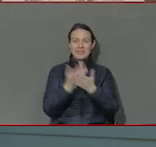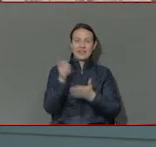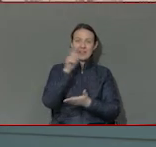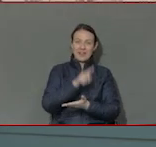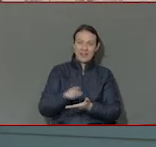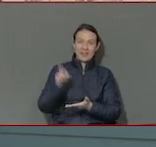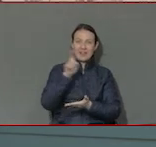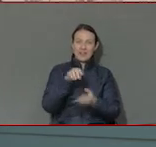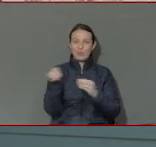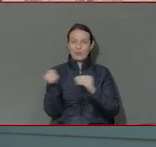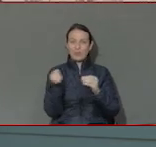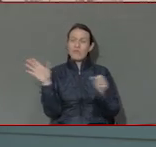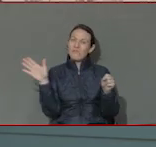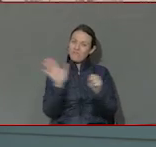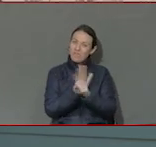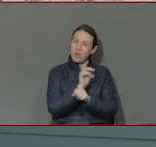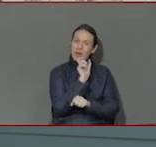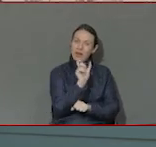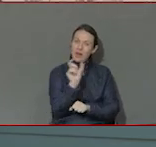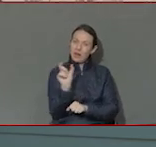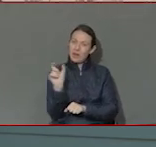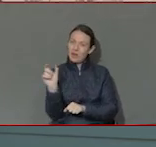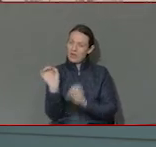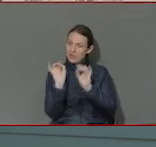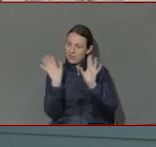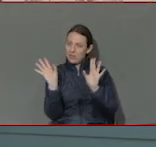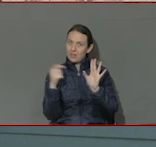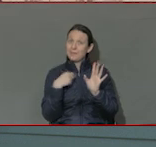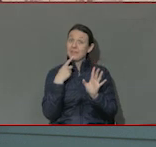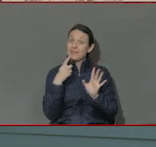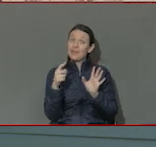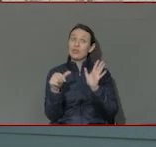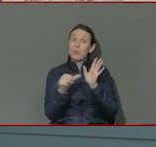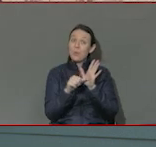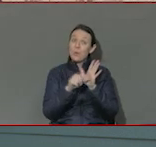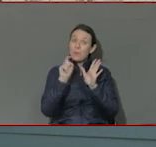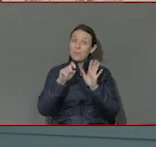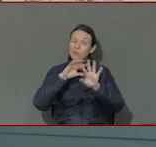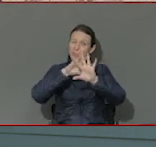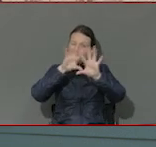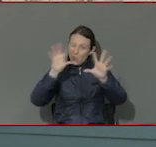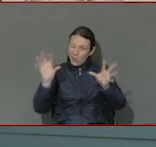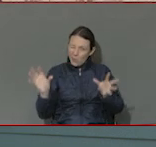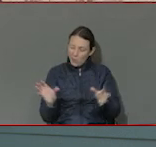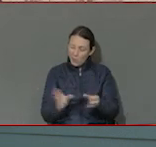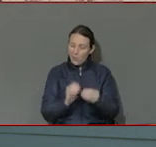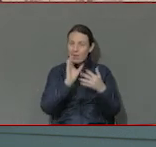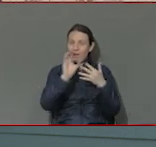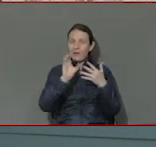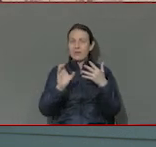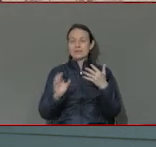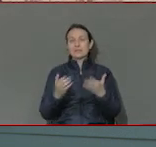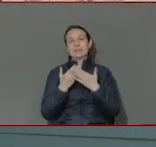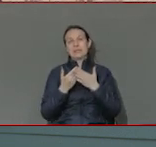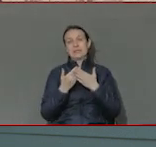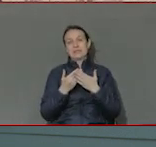full. So do you understand why I say it's important that you study all those characteristics?